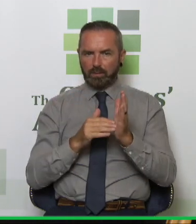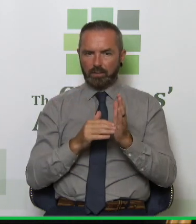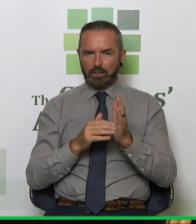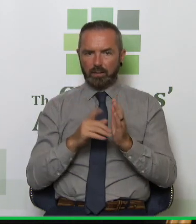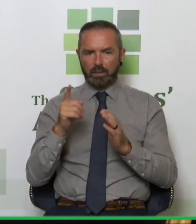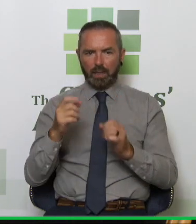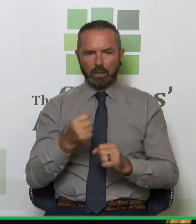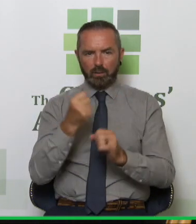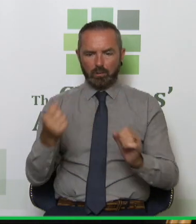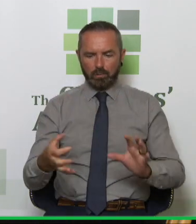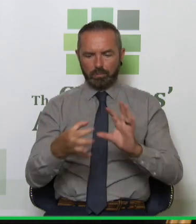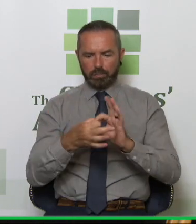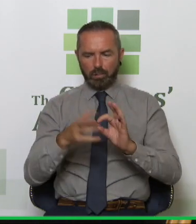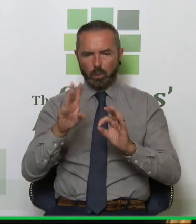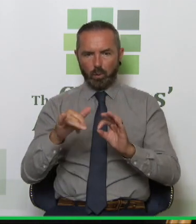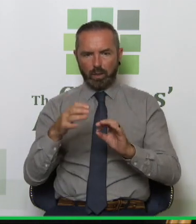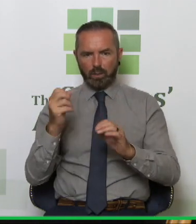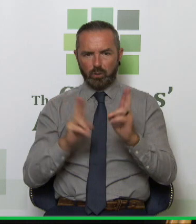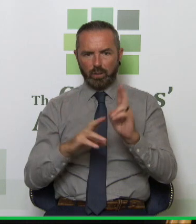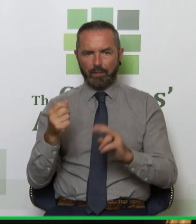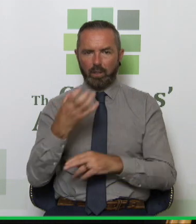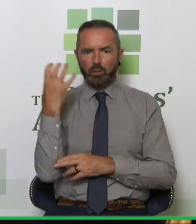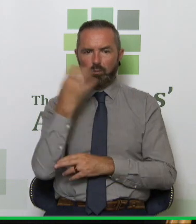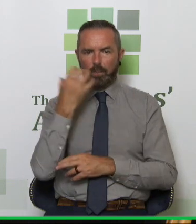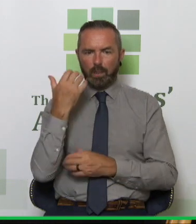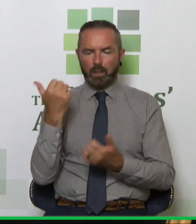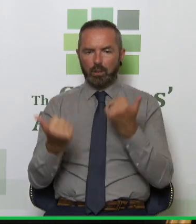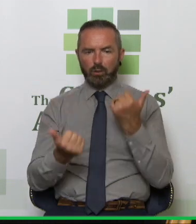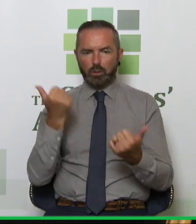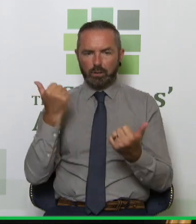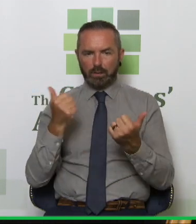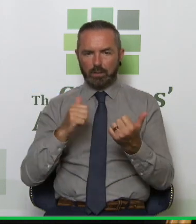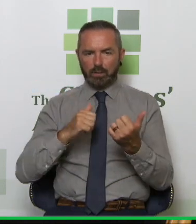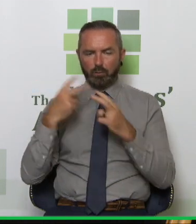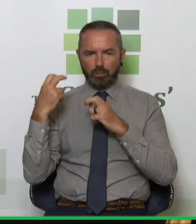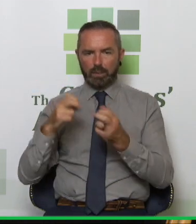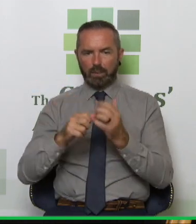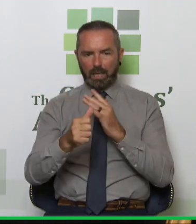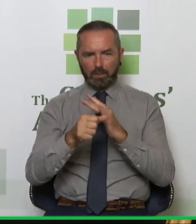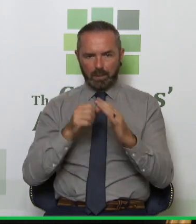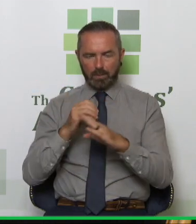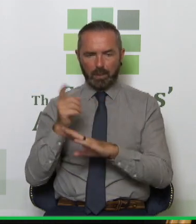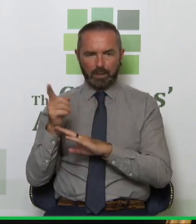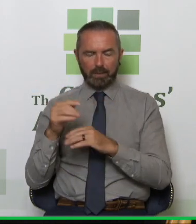heart of why it's essential for you to have criminal justice research expertise on this. So in relation to that,